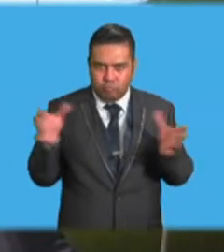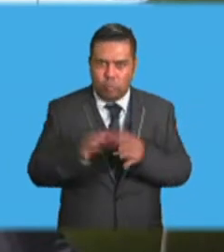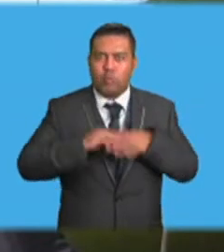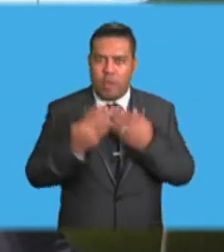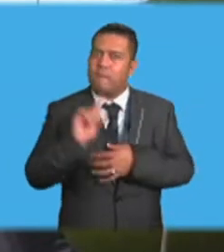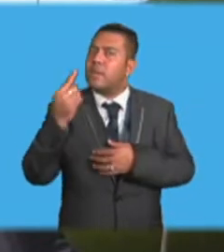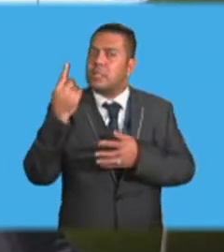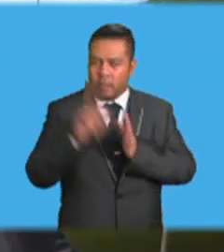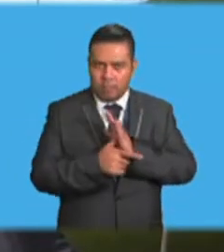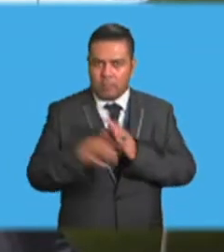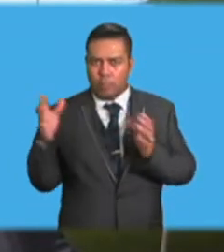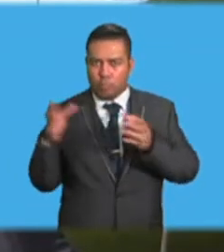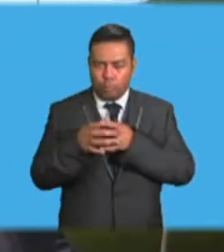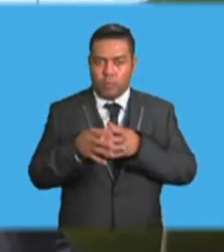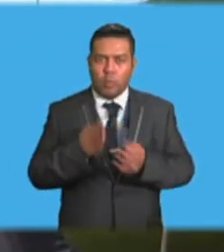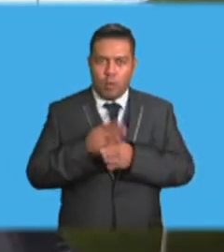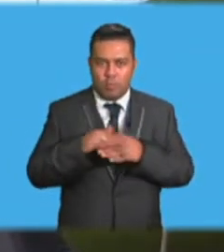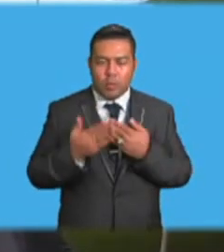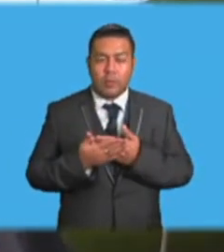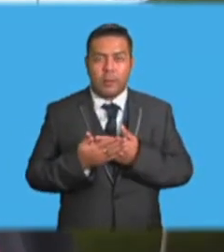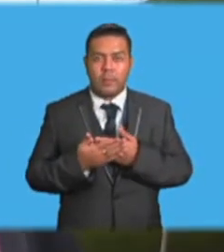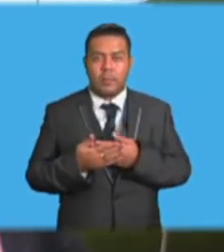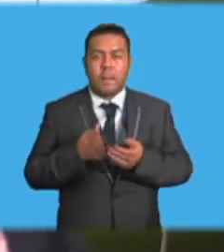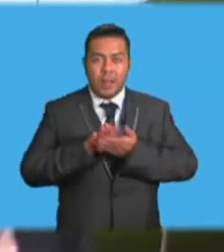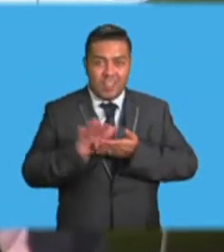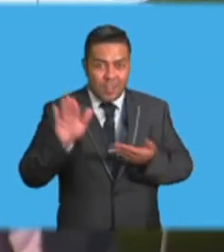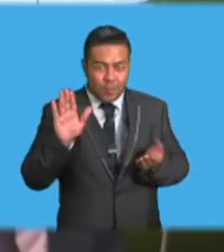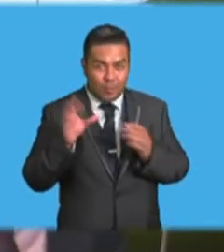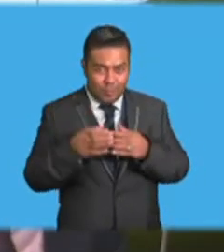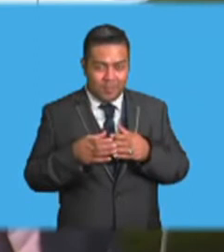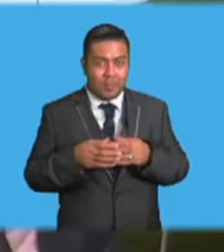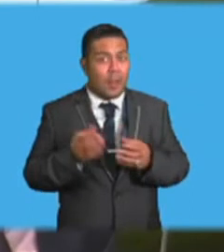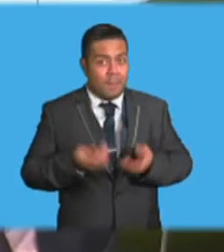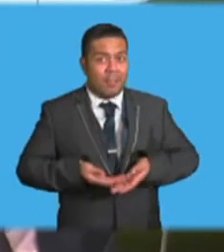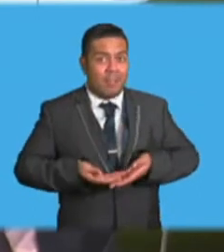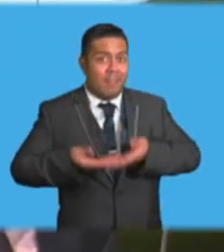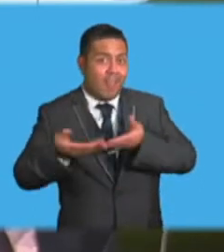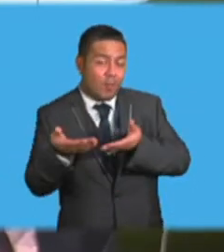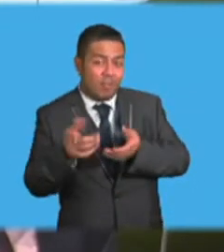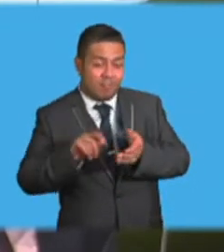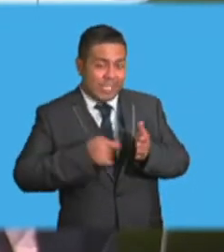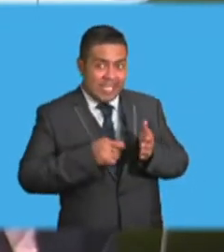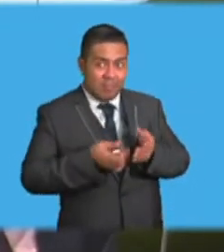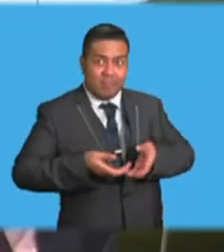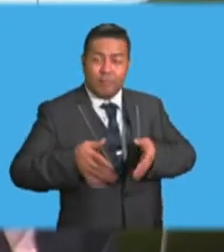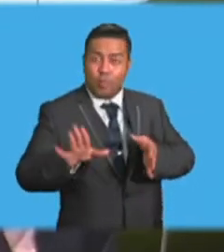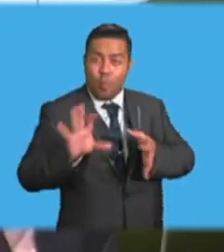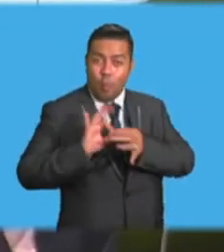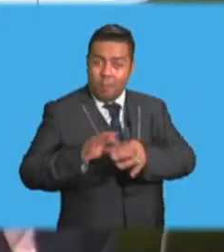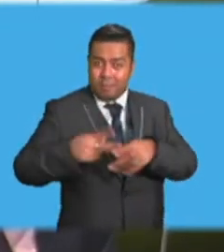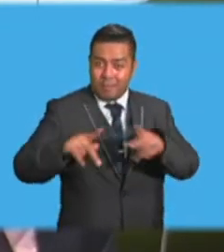Madam Speaker, like to say that at the handover ceremony on Saturday, all the the